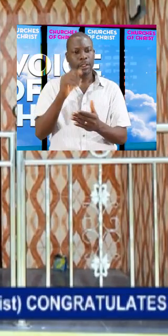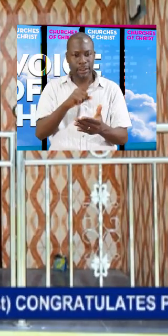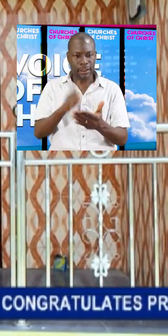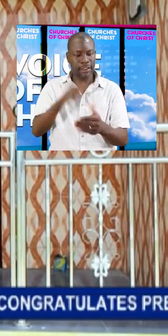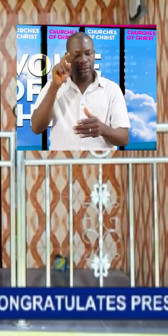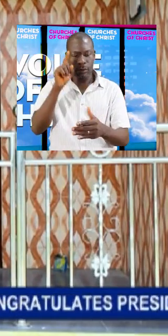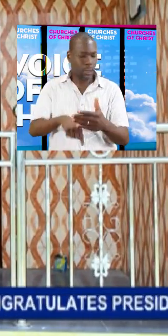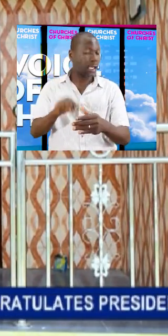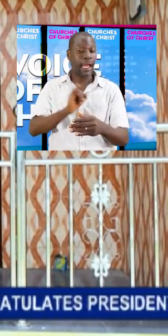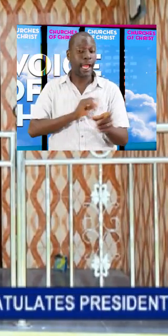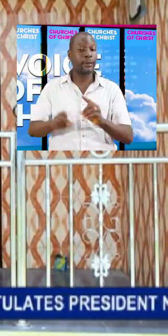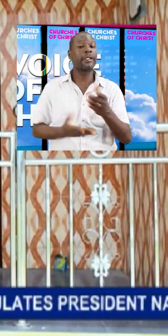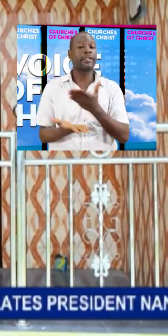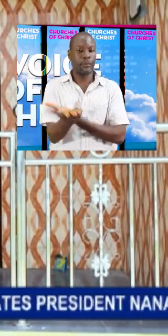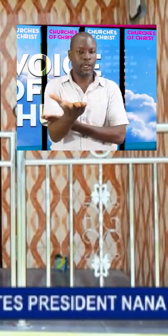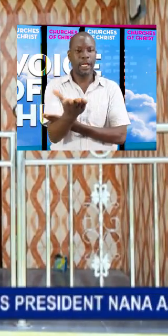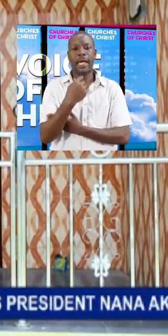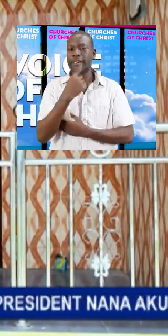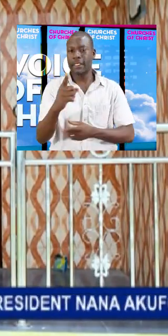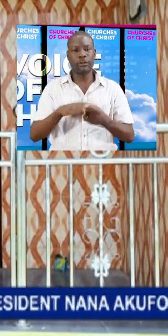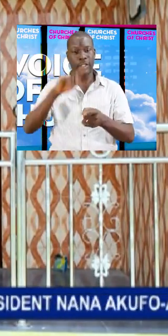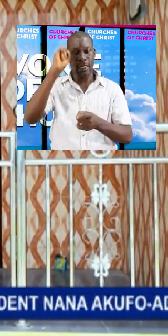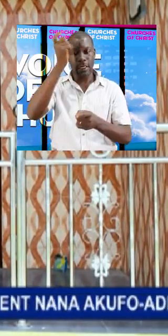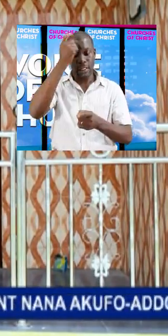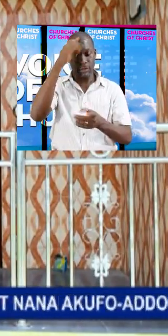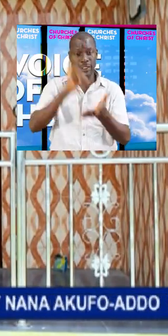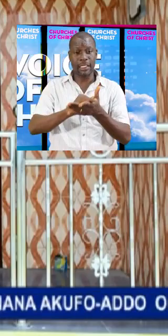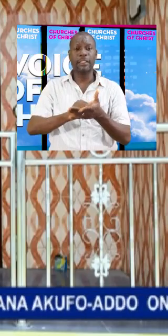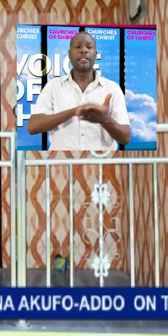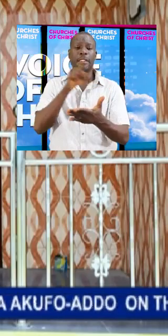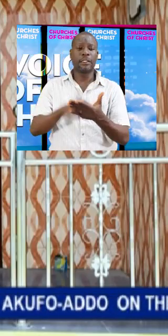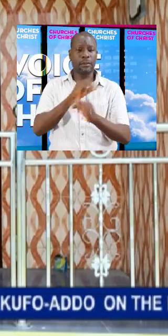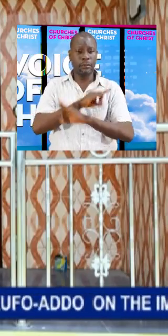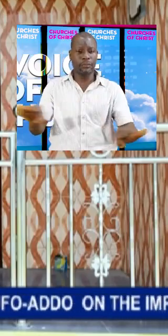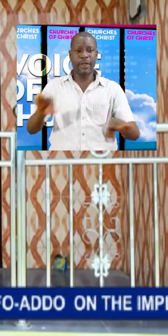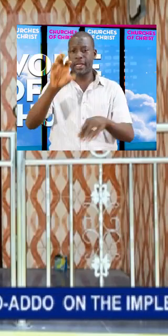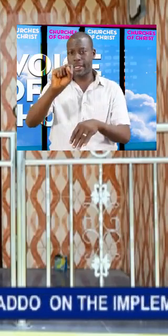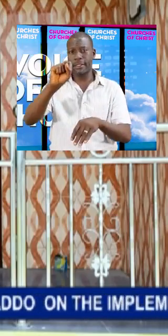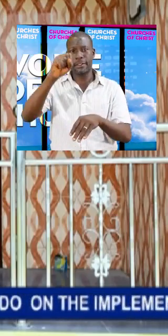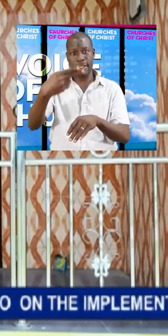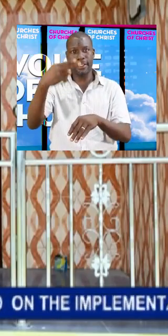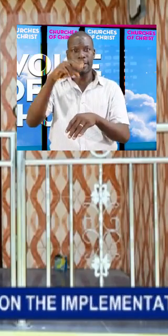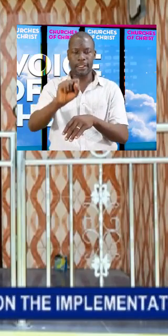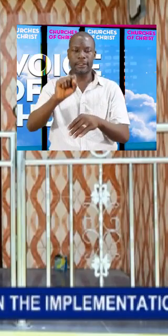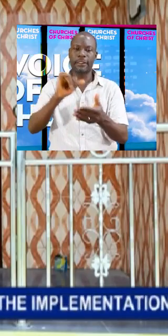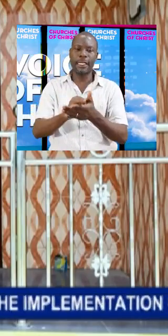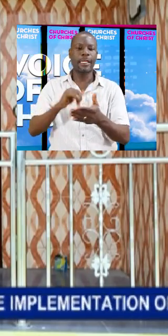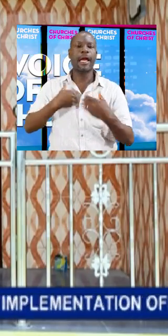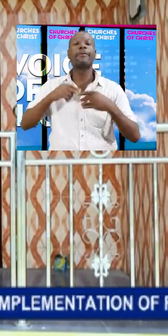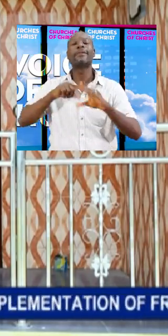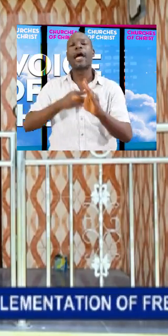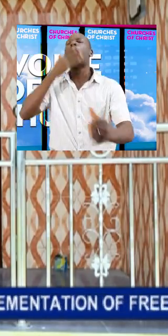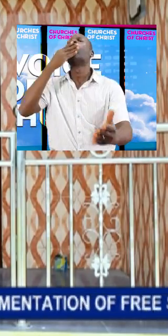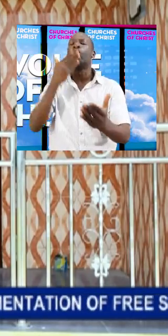ye na me ka chere aban ne se sa free shs a wo mo ahyase no e yade